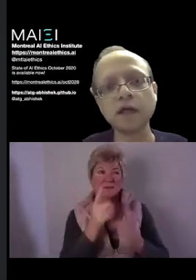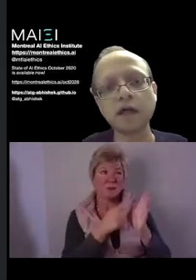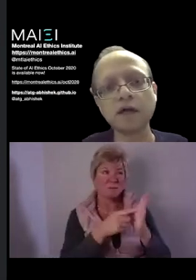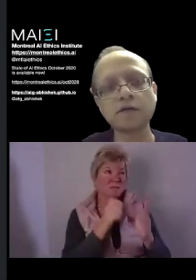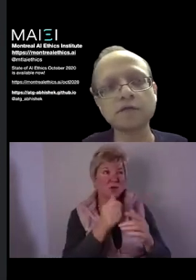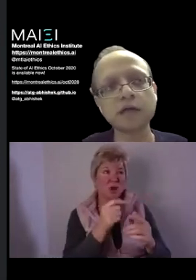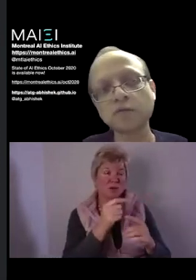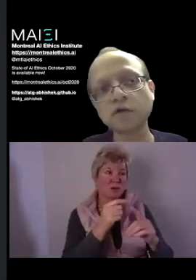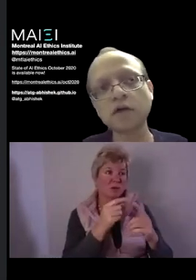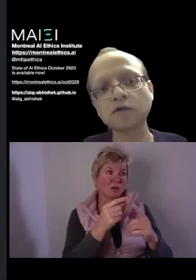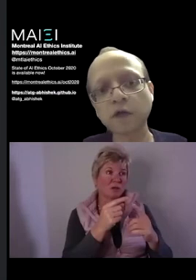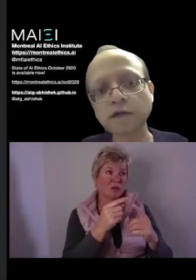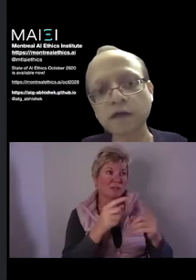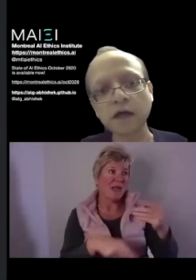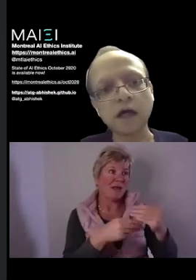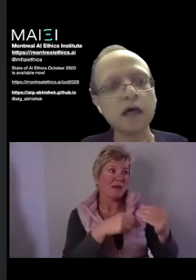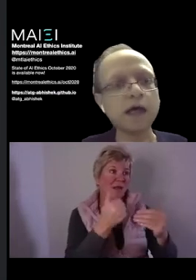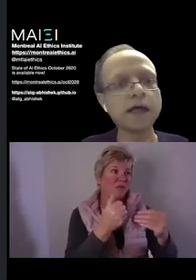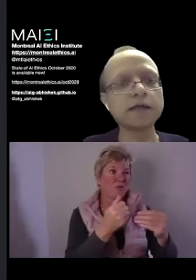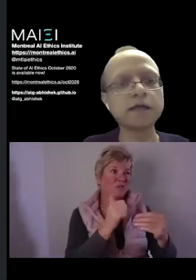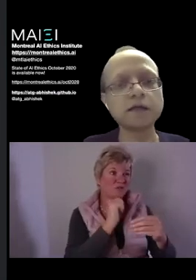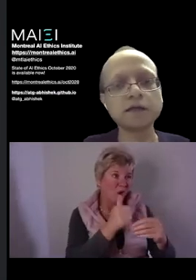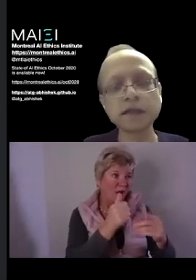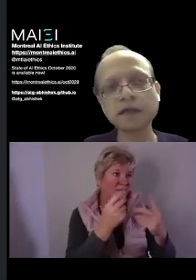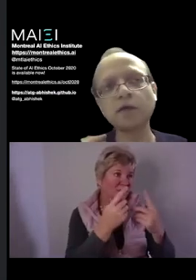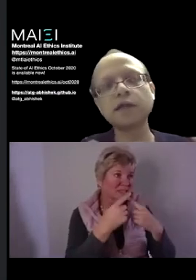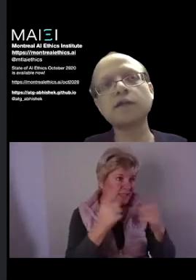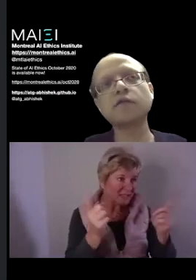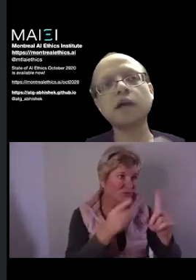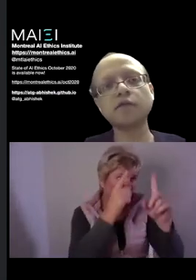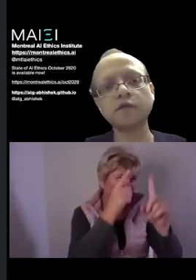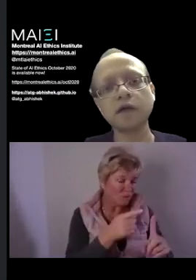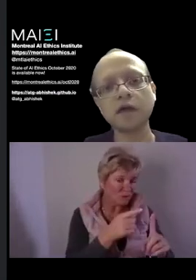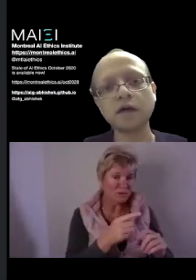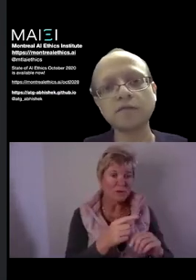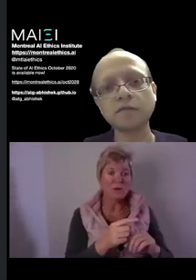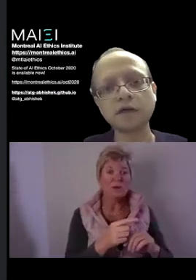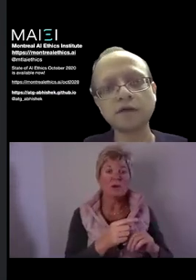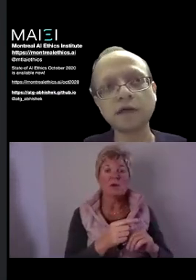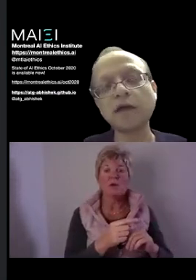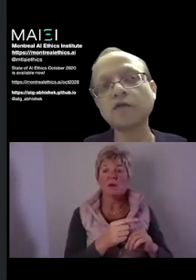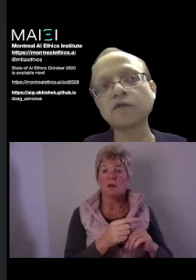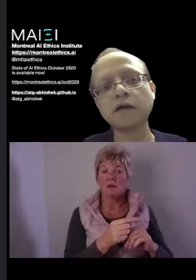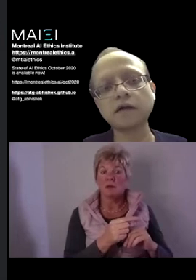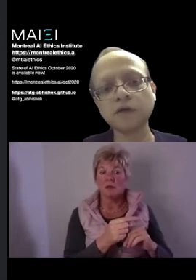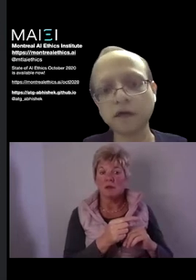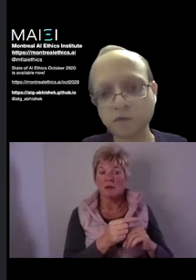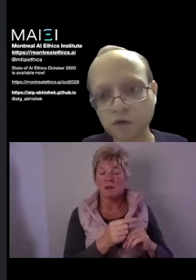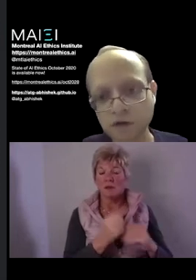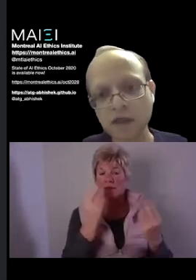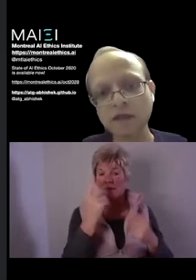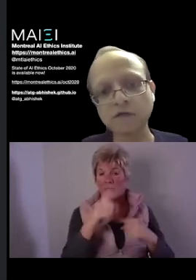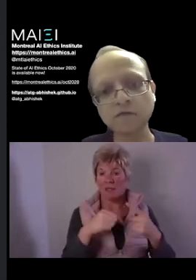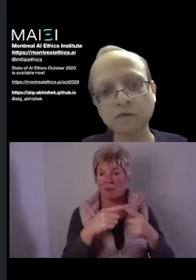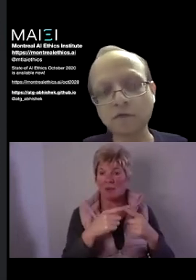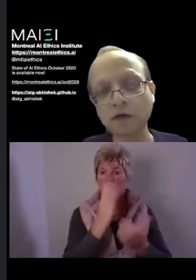be time to call it quits. Thinking about the end of life scenarios there is very